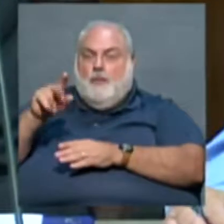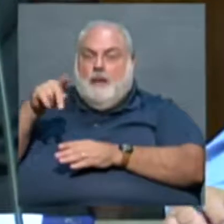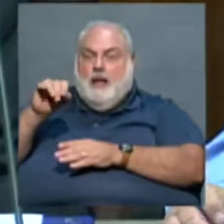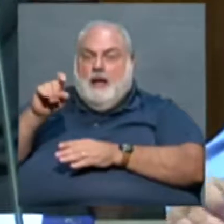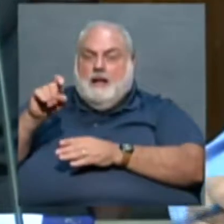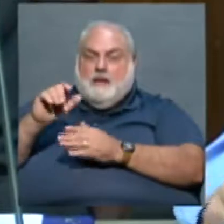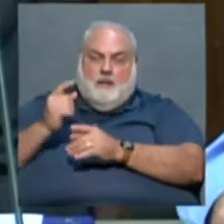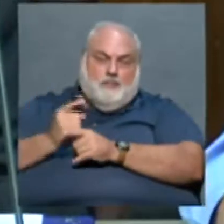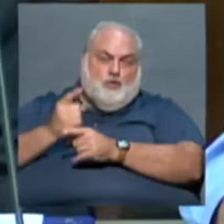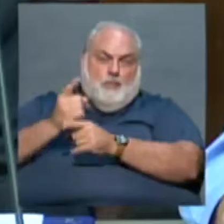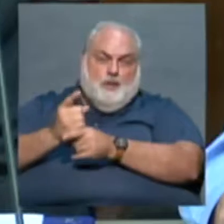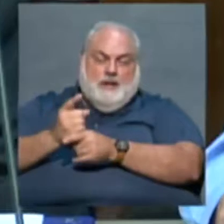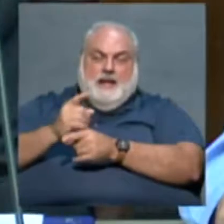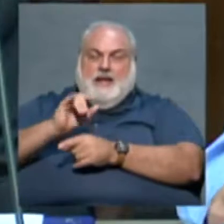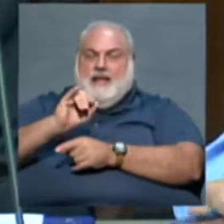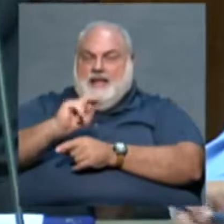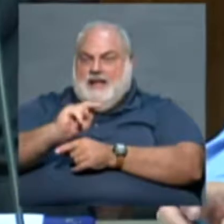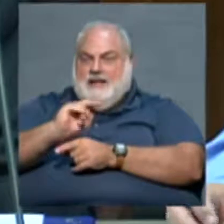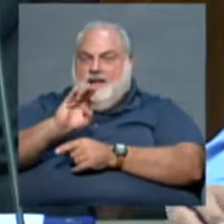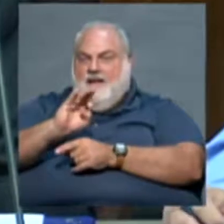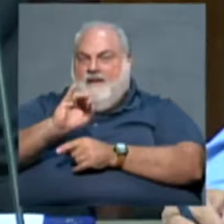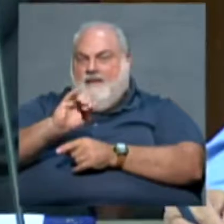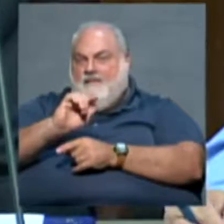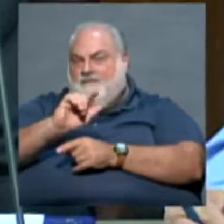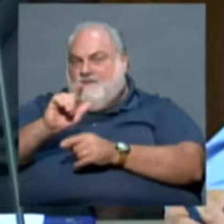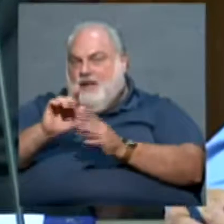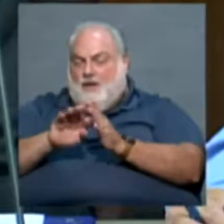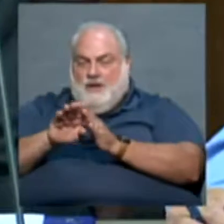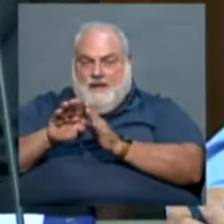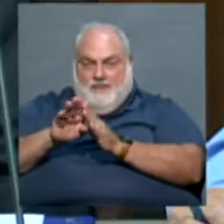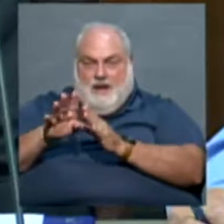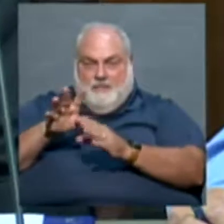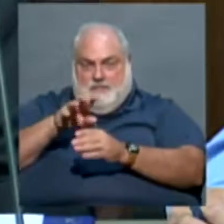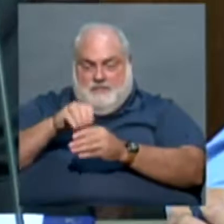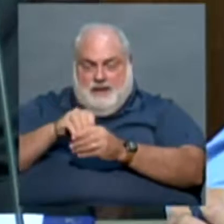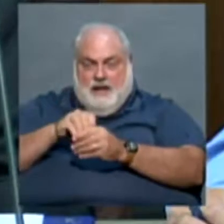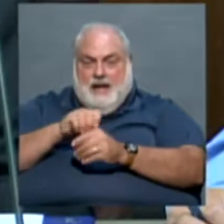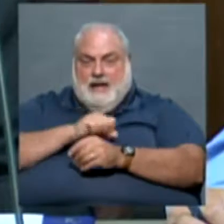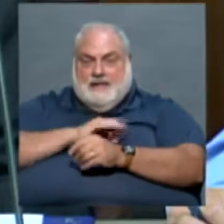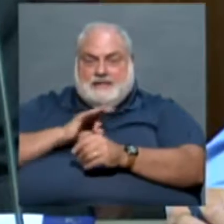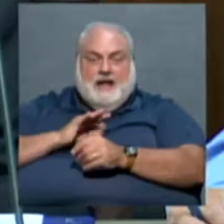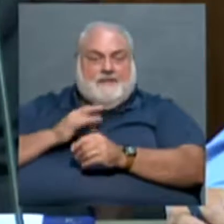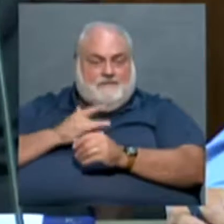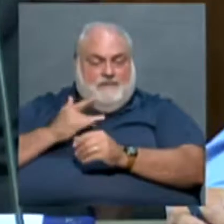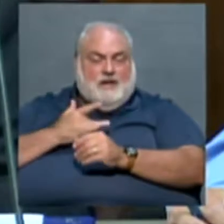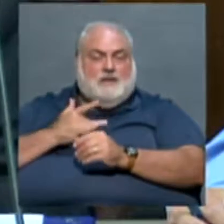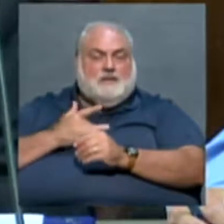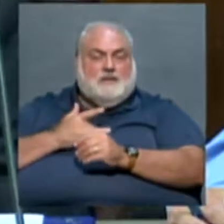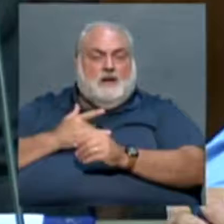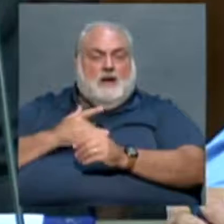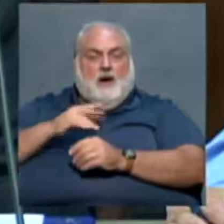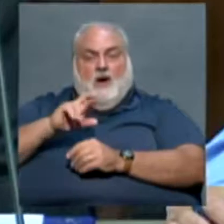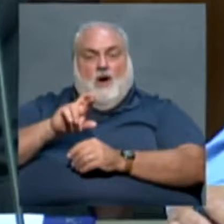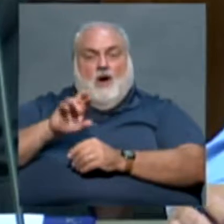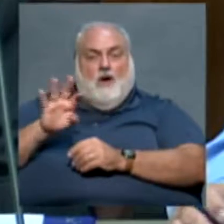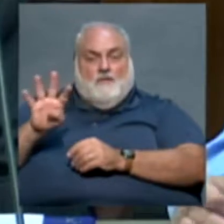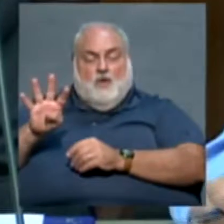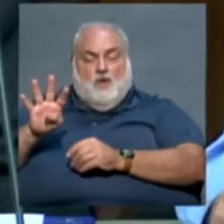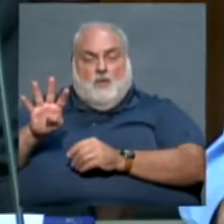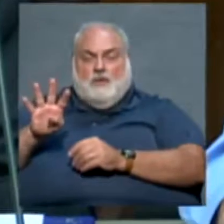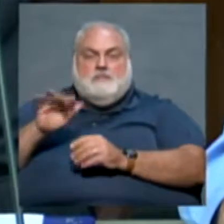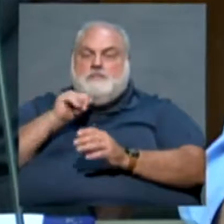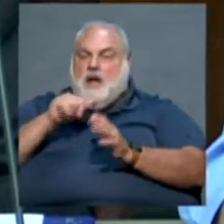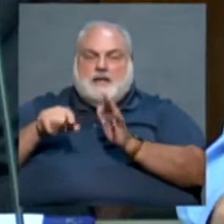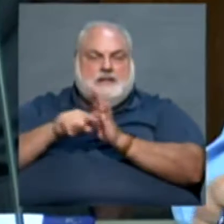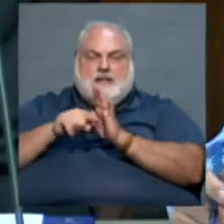development for this general area south of West 18th Street. And staff feels that this R4 zoning will have no adverse